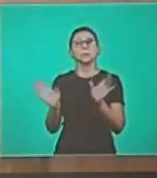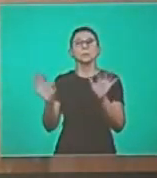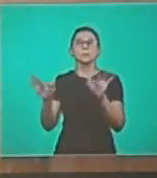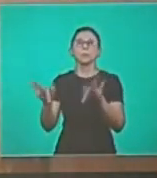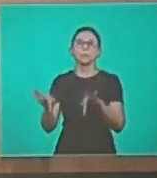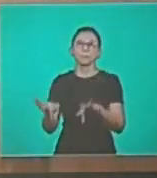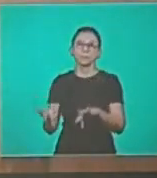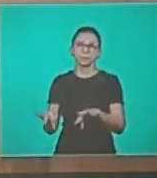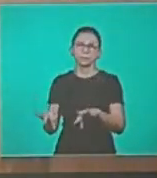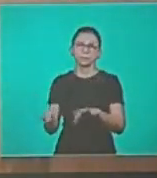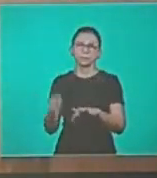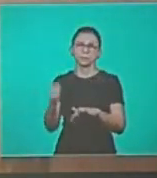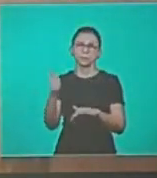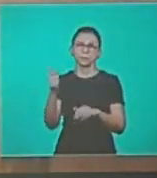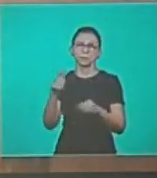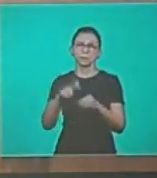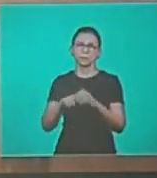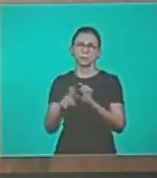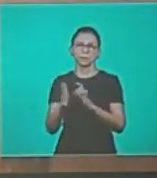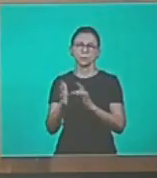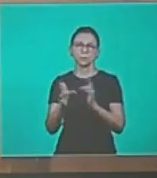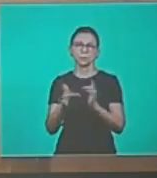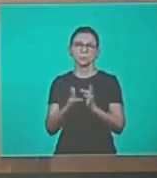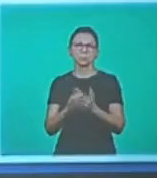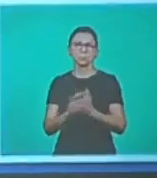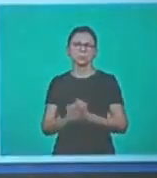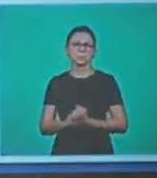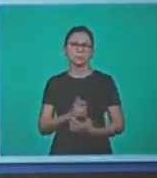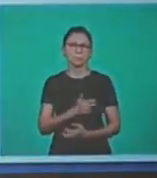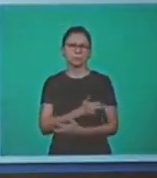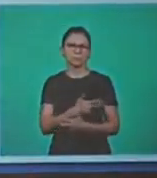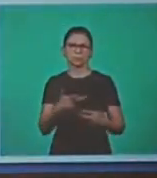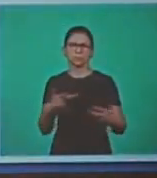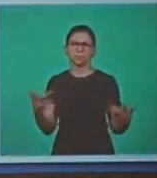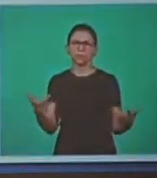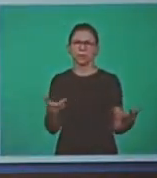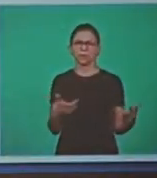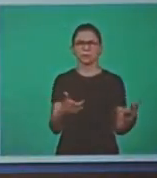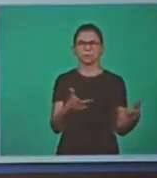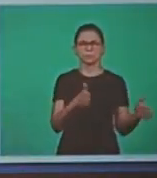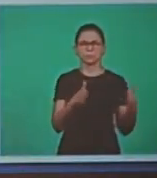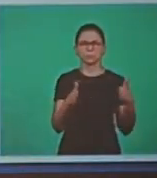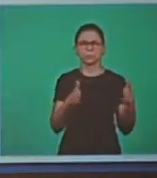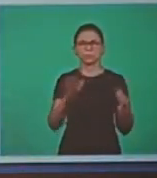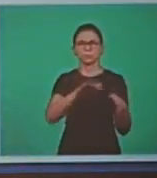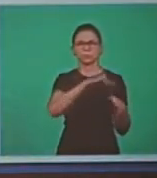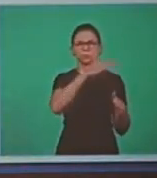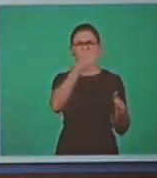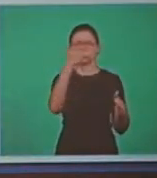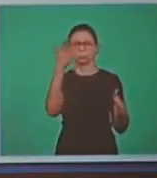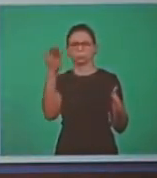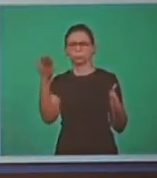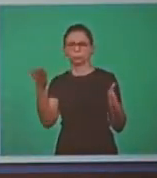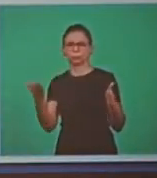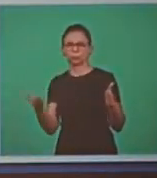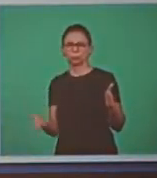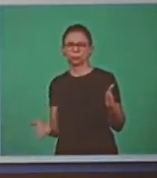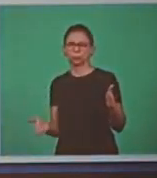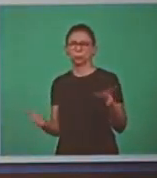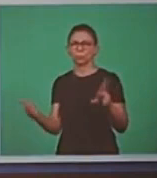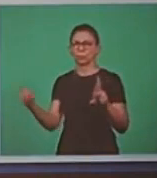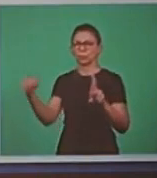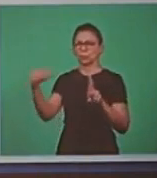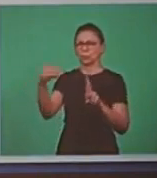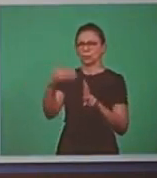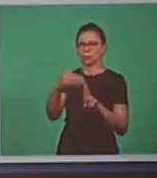The brother answered that the emphasis is at the last time, the different times of the day, but the emphasis is